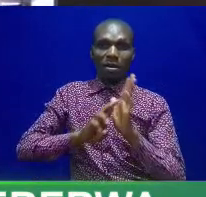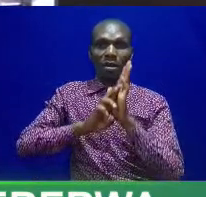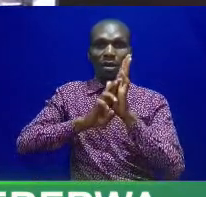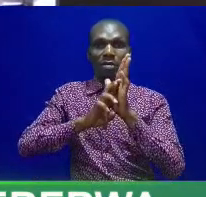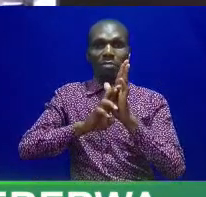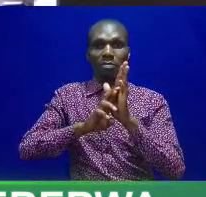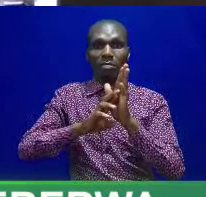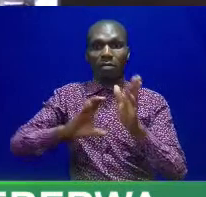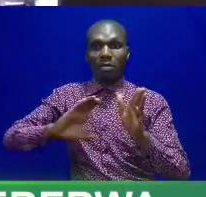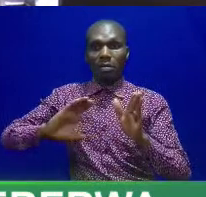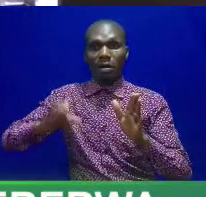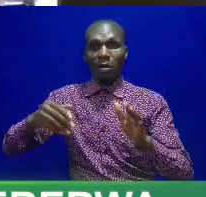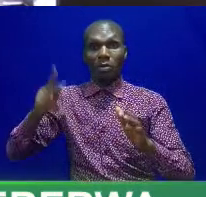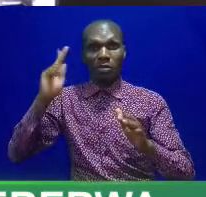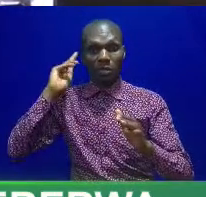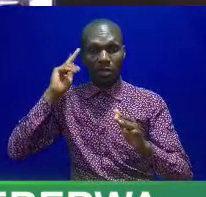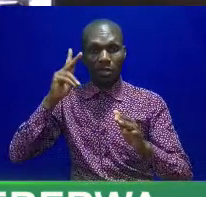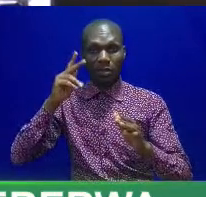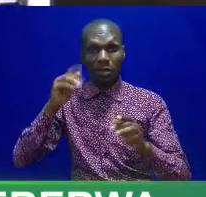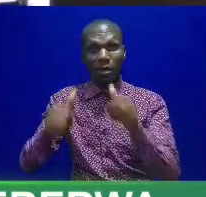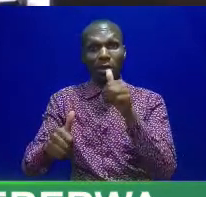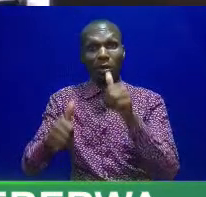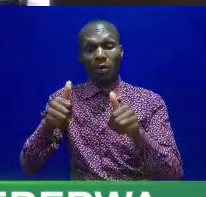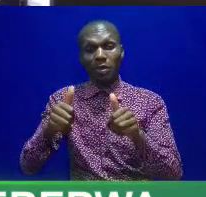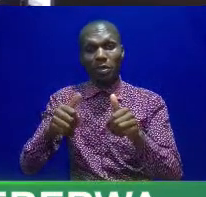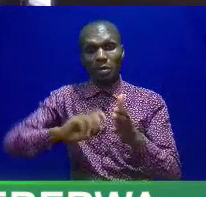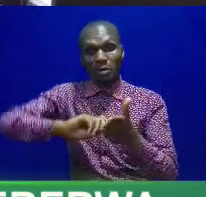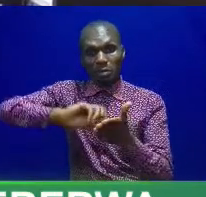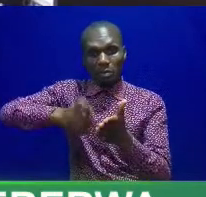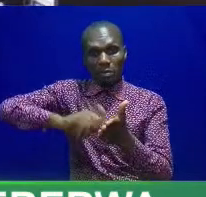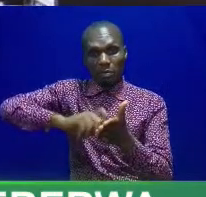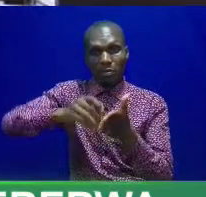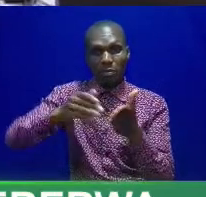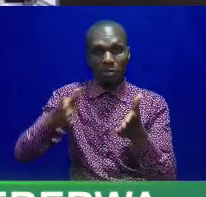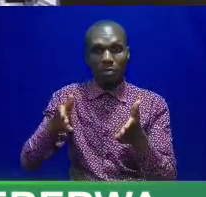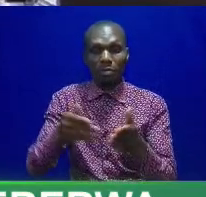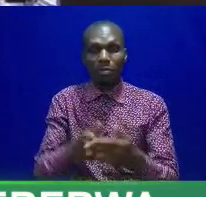to produce that, which is dated the